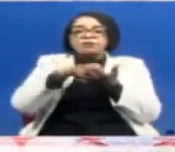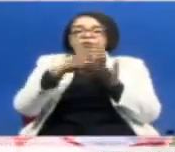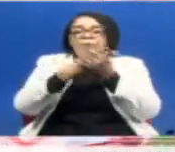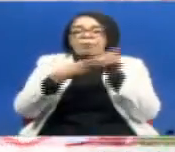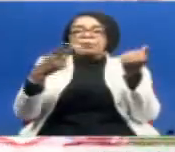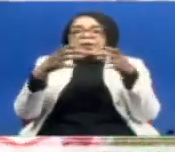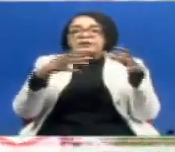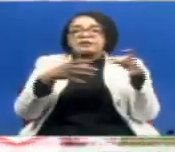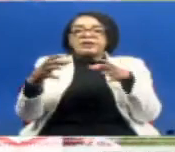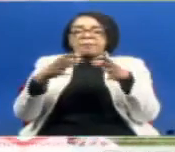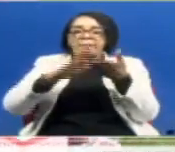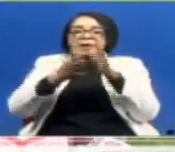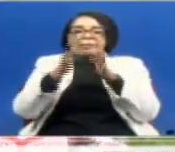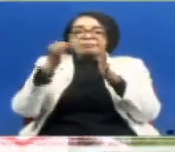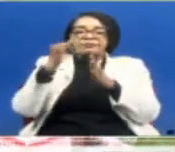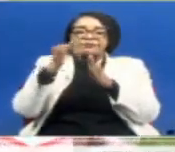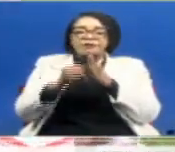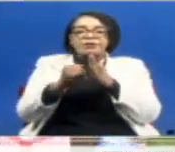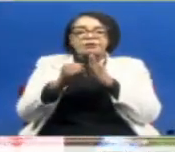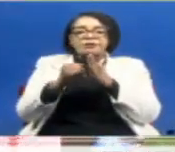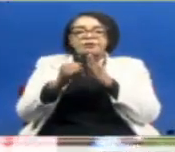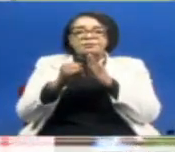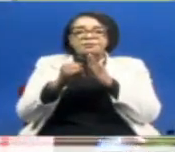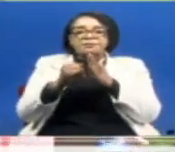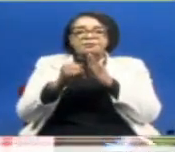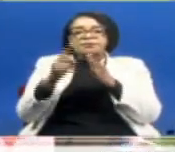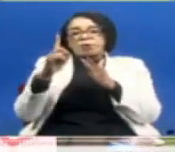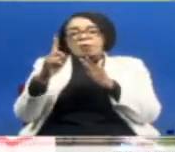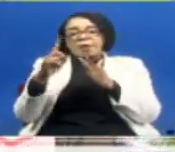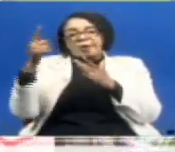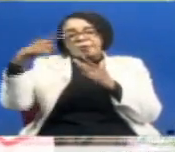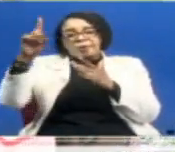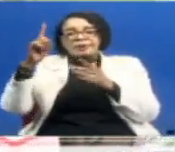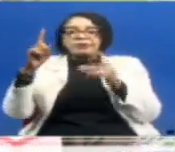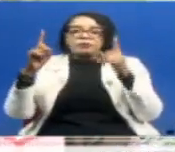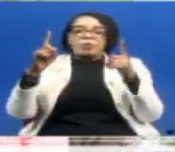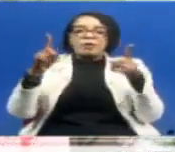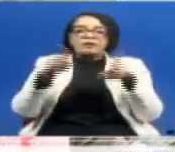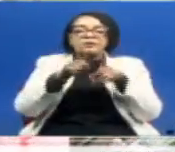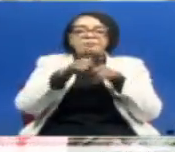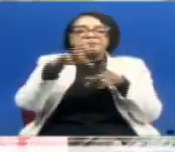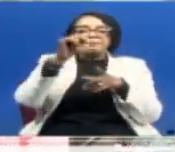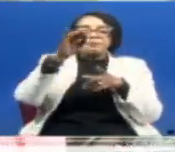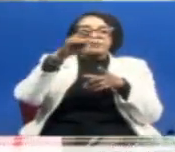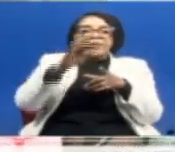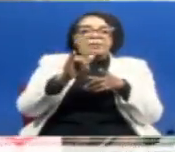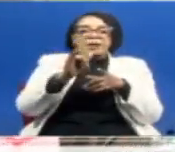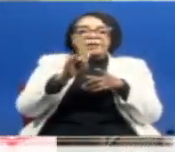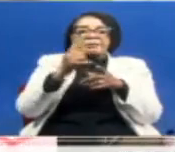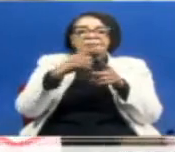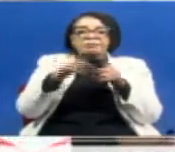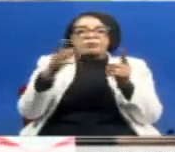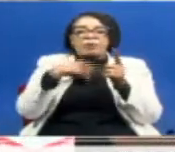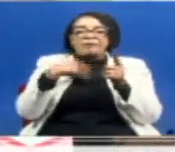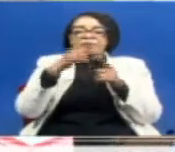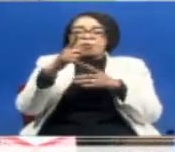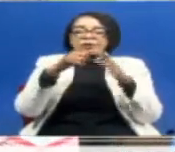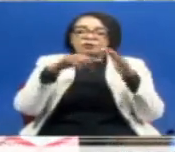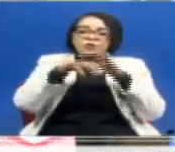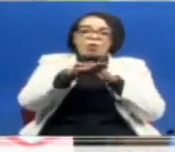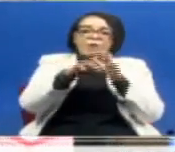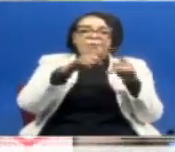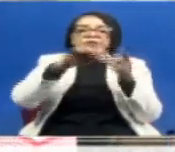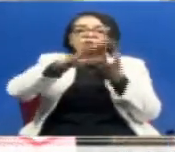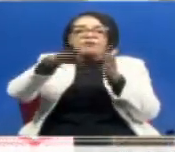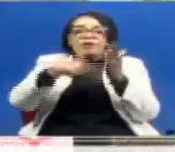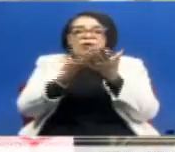to the final, or at least one team winning it and one team in the semis. We fell short of one goal, but the overall goal